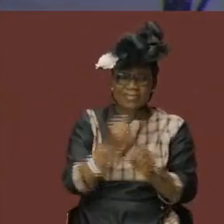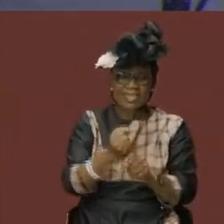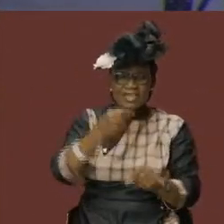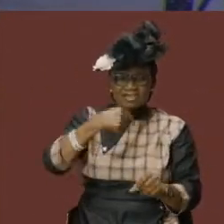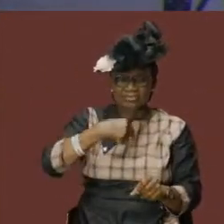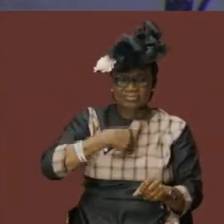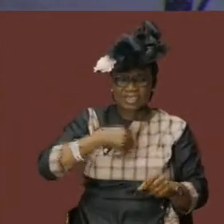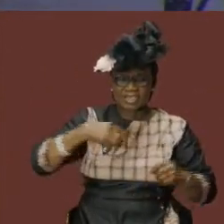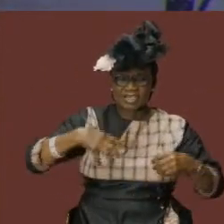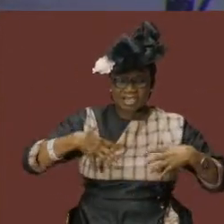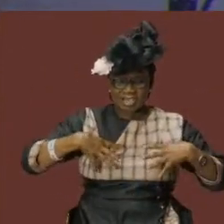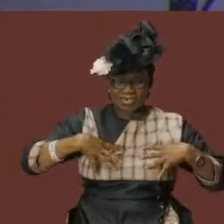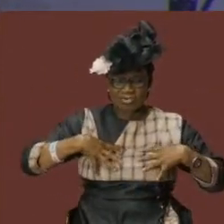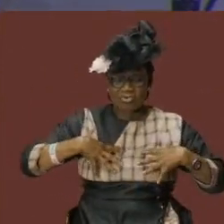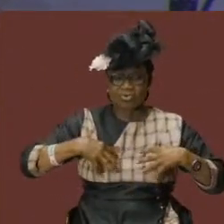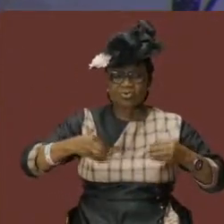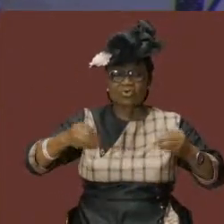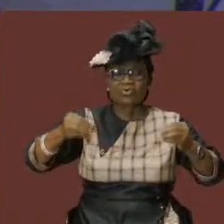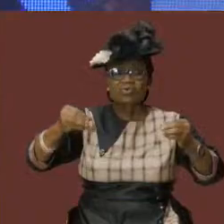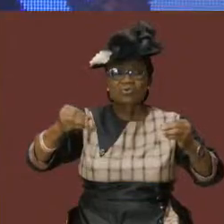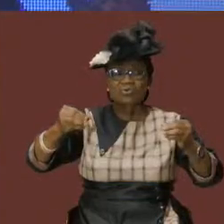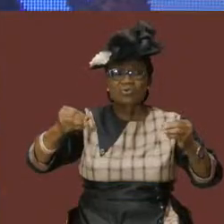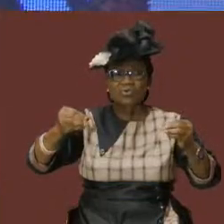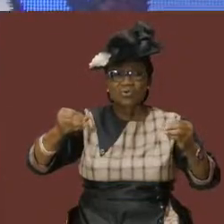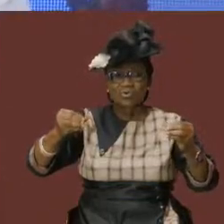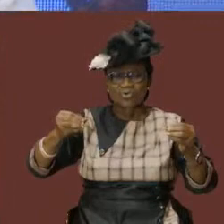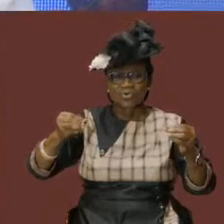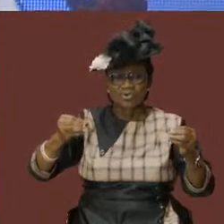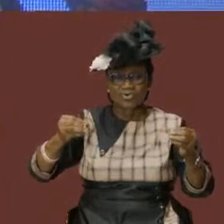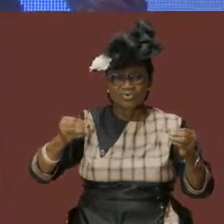Lord, make me